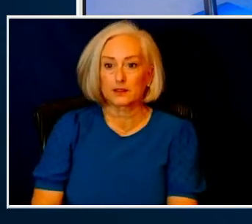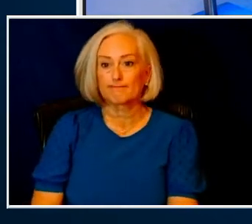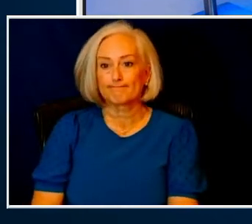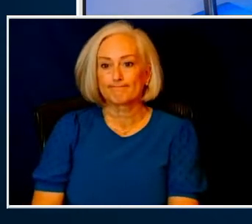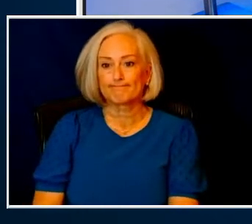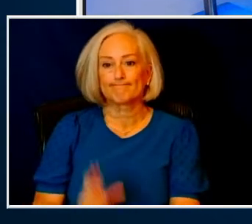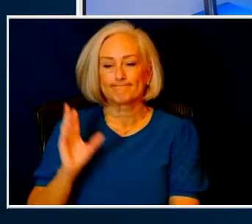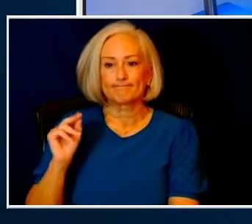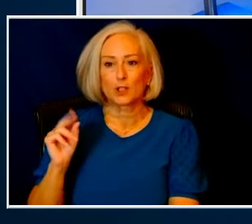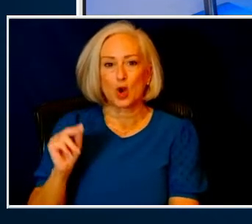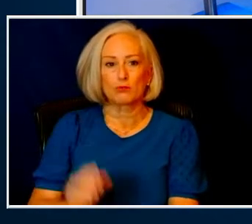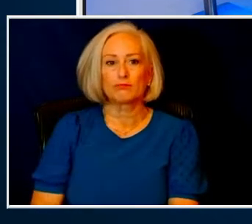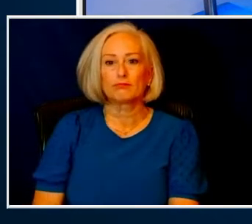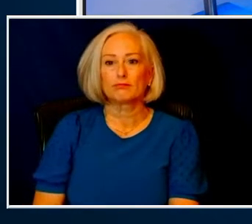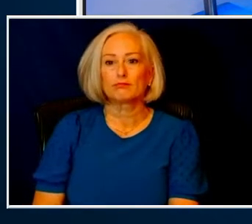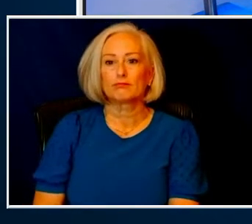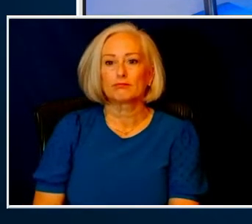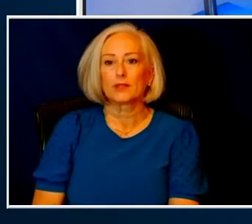Oh, unmute yourself, John.